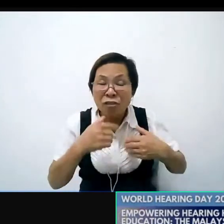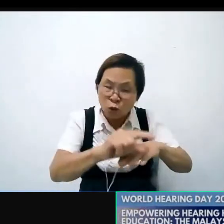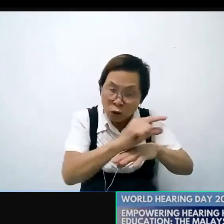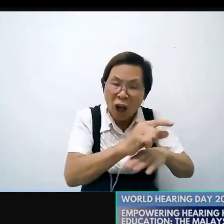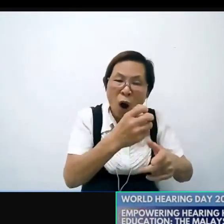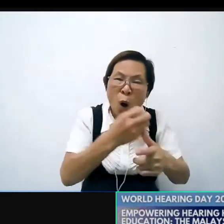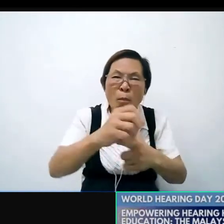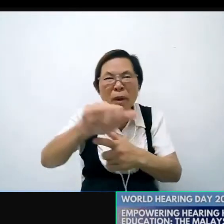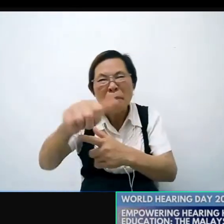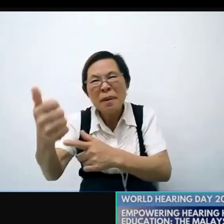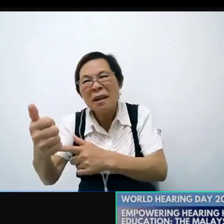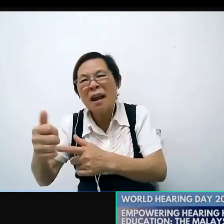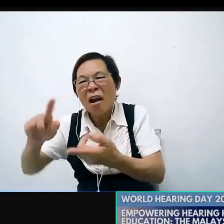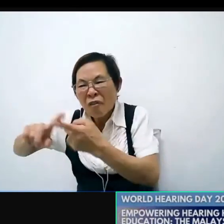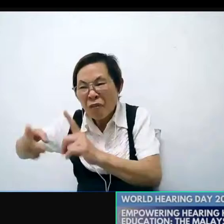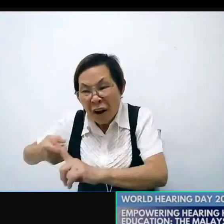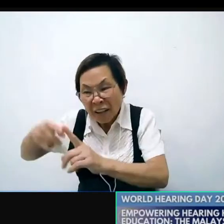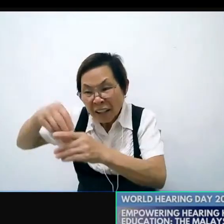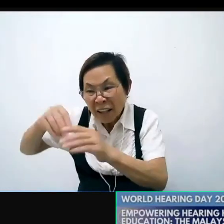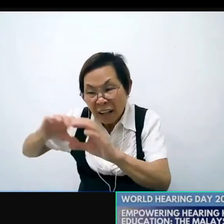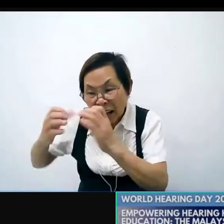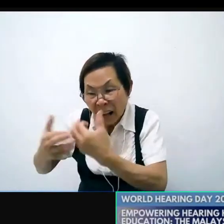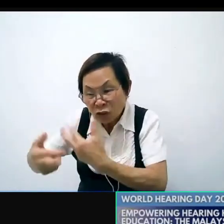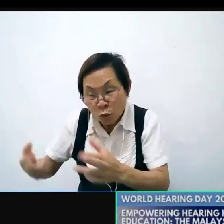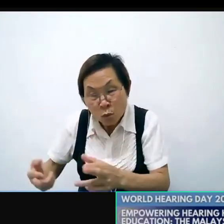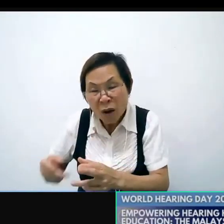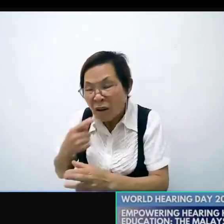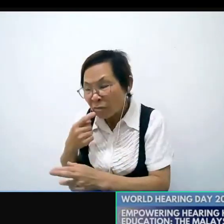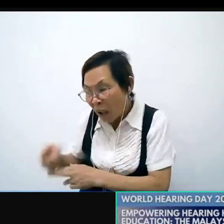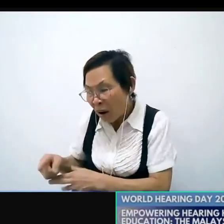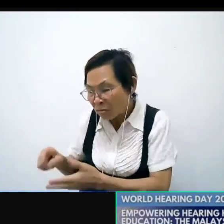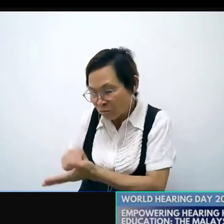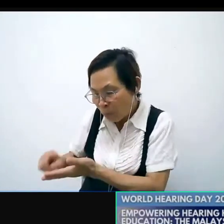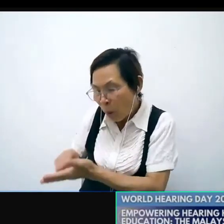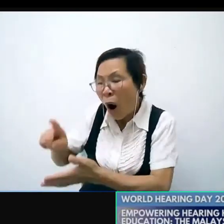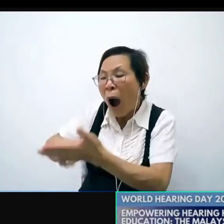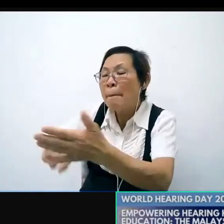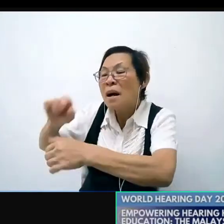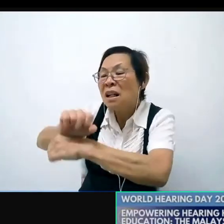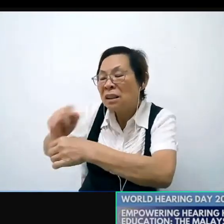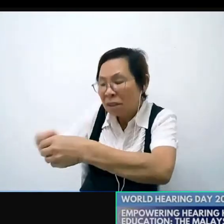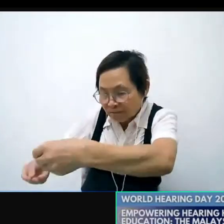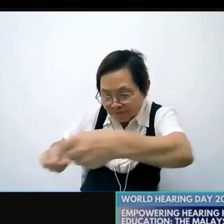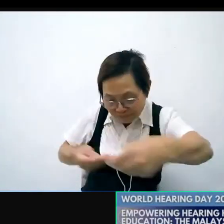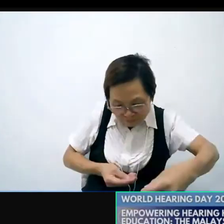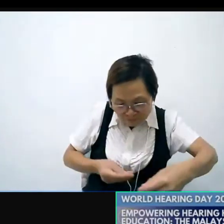the assignment and then tell them what's the assignment for today so they don't miss